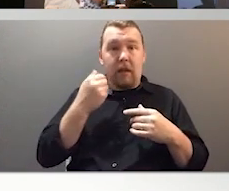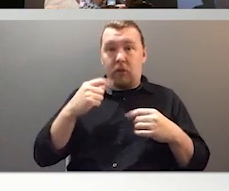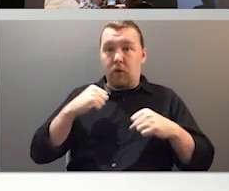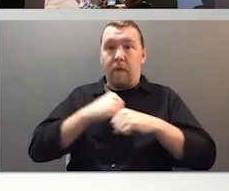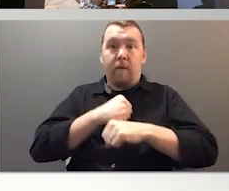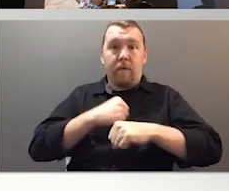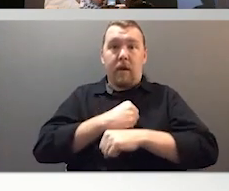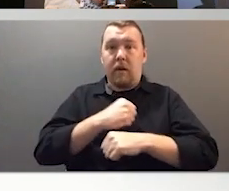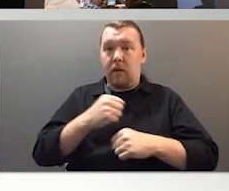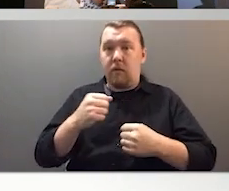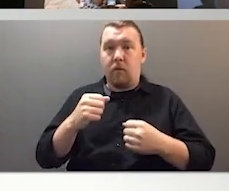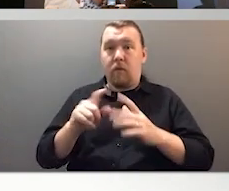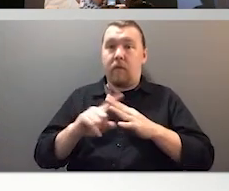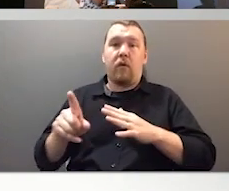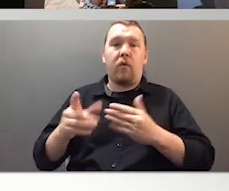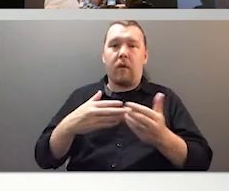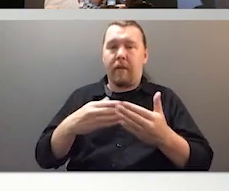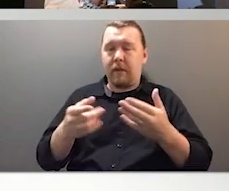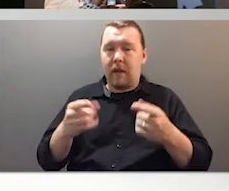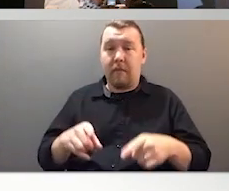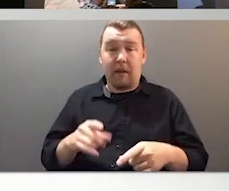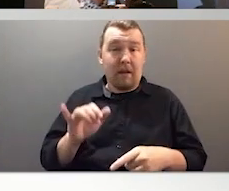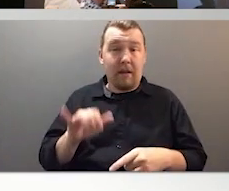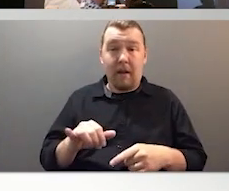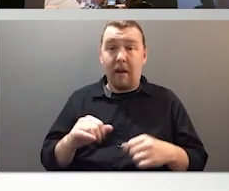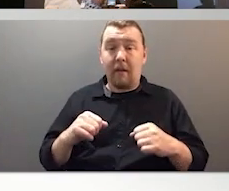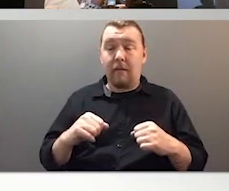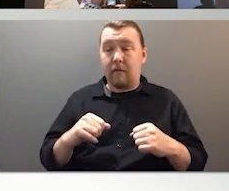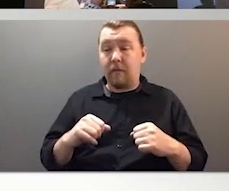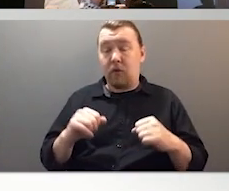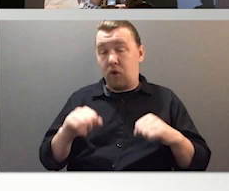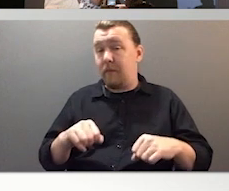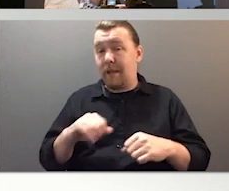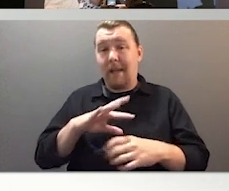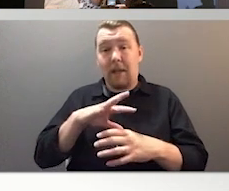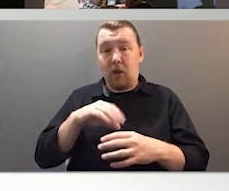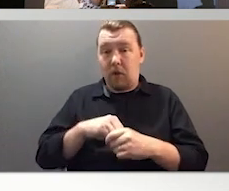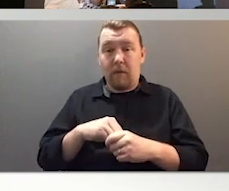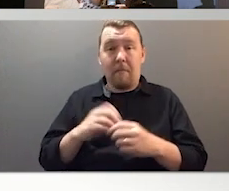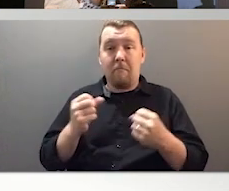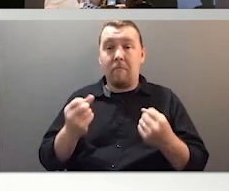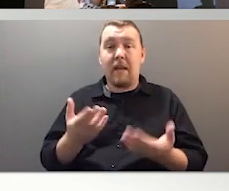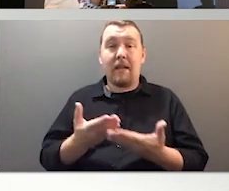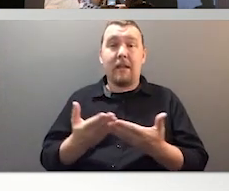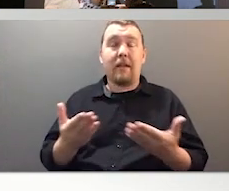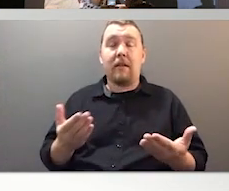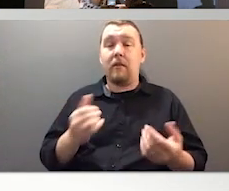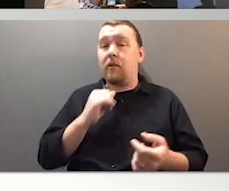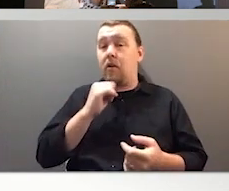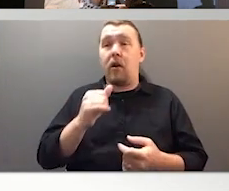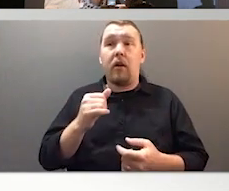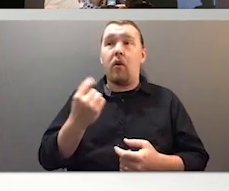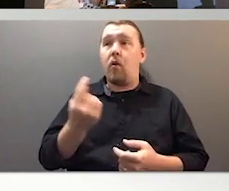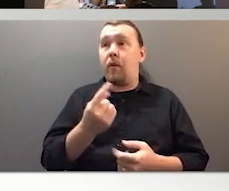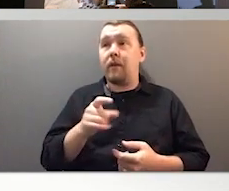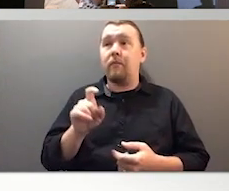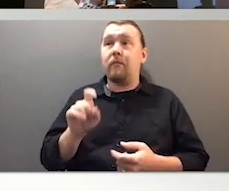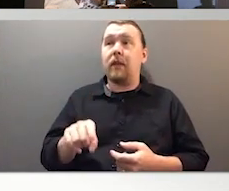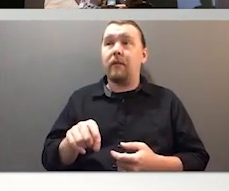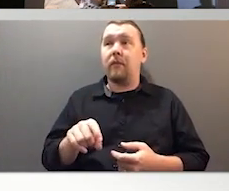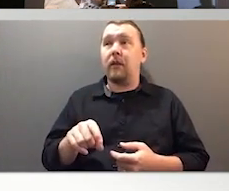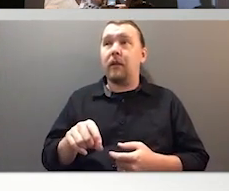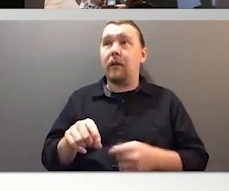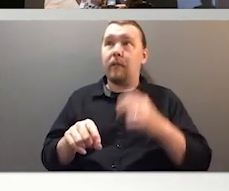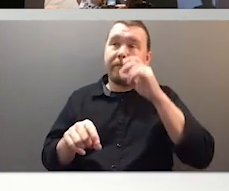And that fight off could be accumulation of a lot of things. It doesn't necessarily have to be like something